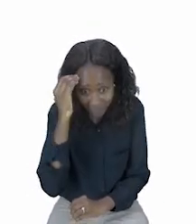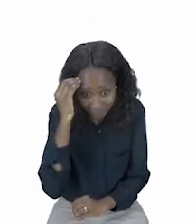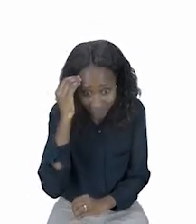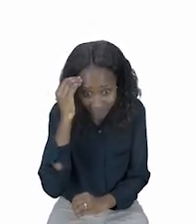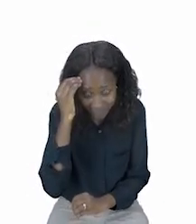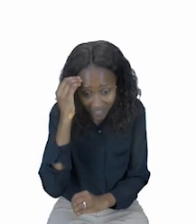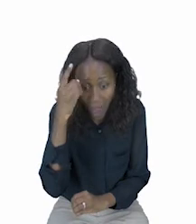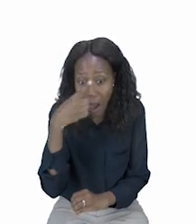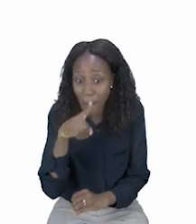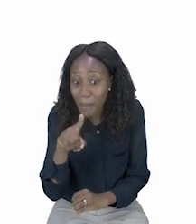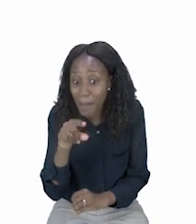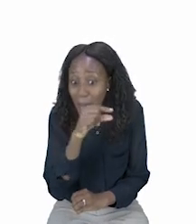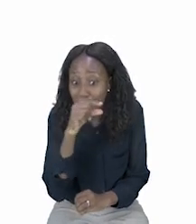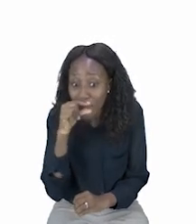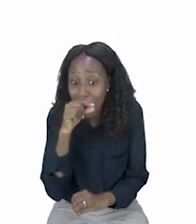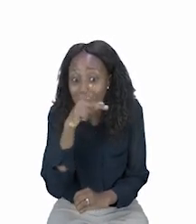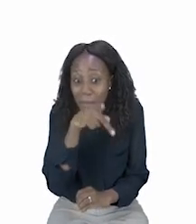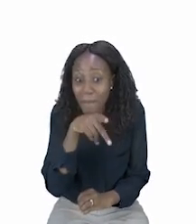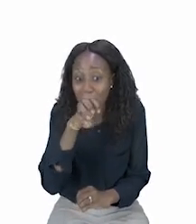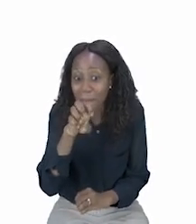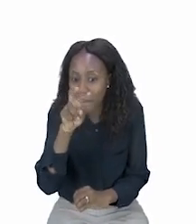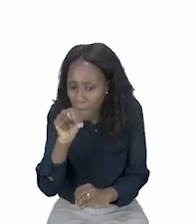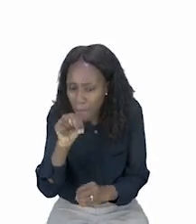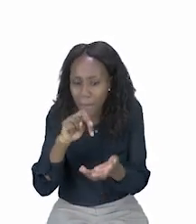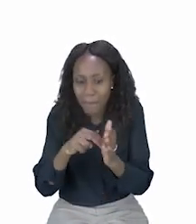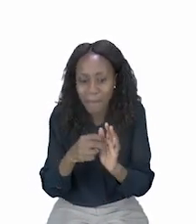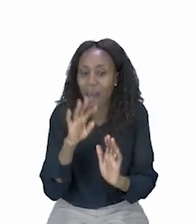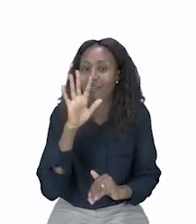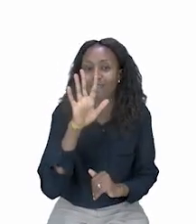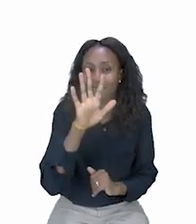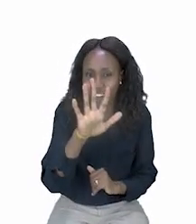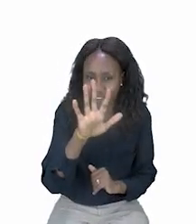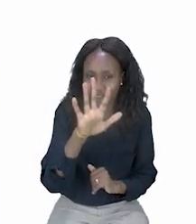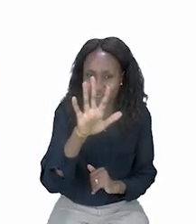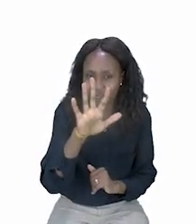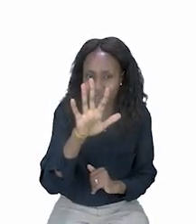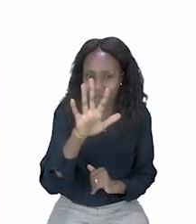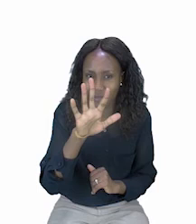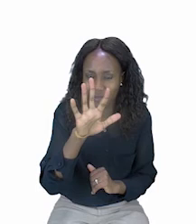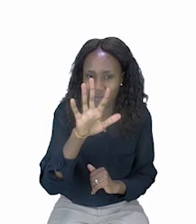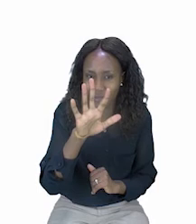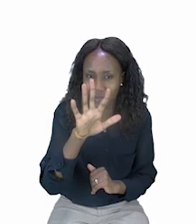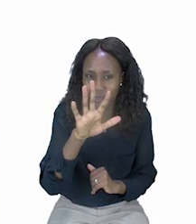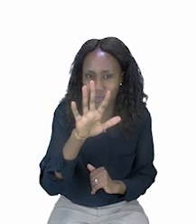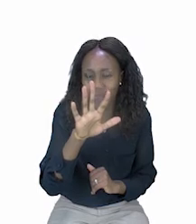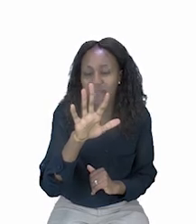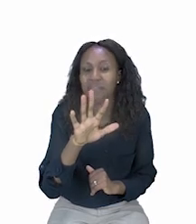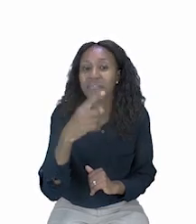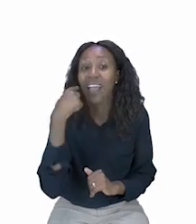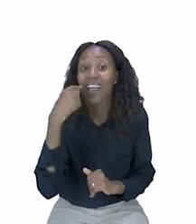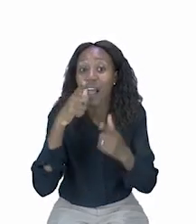that penta means 5, coming from the English language that